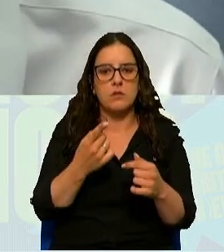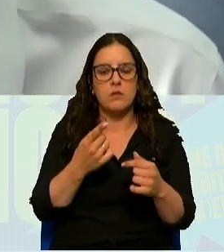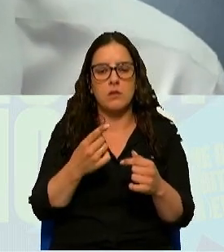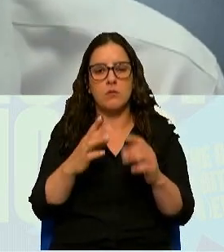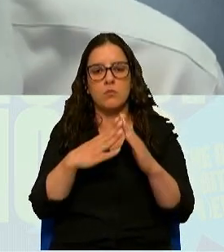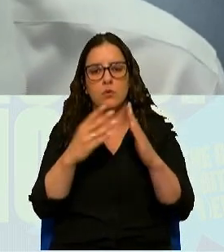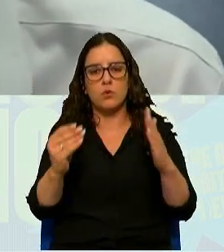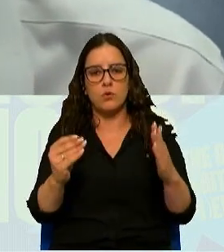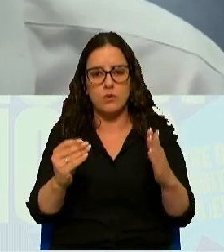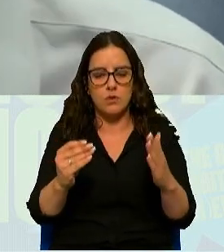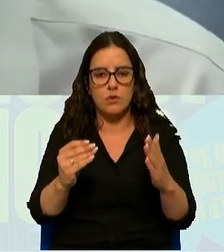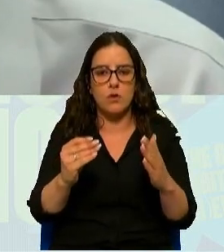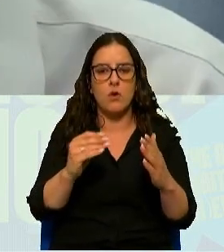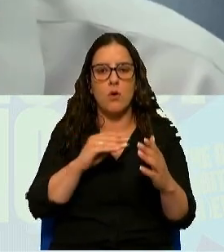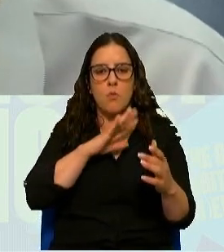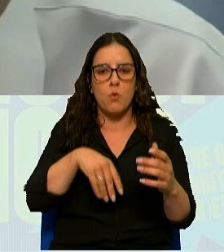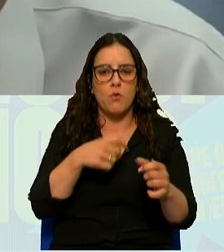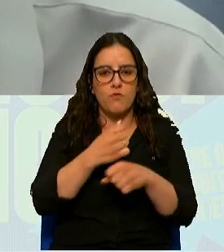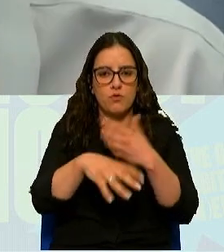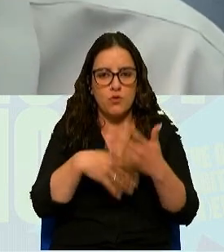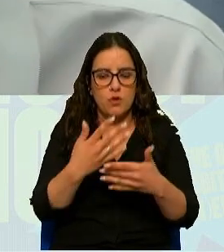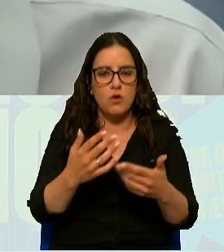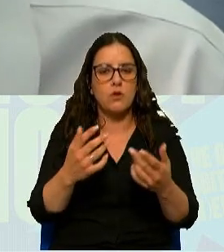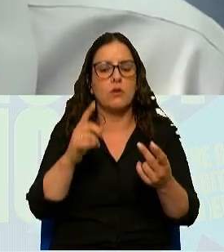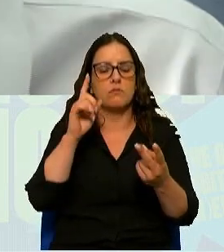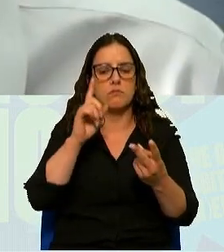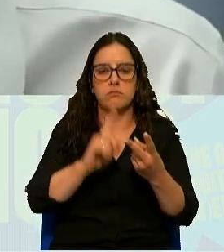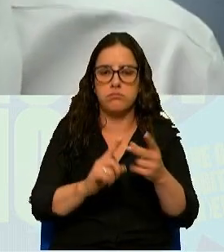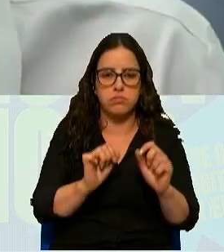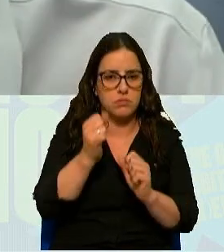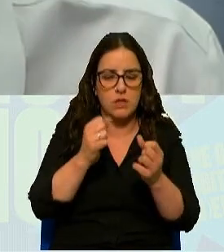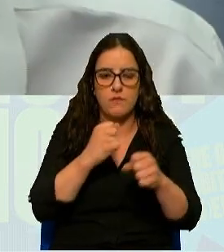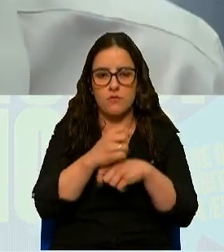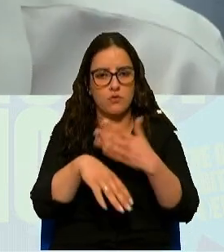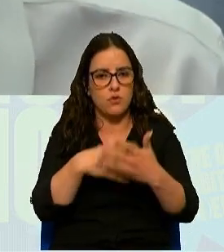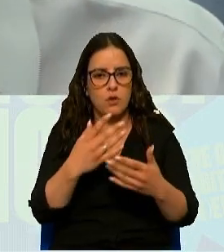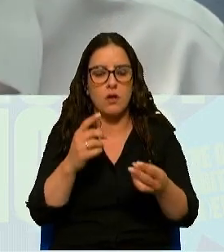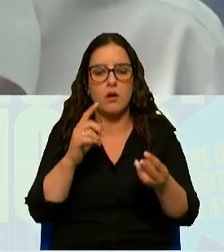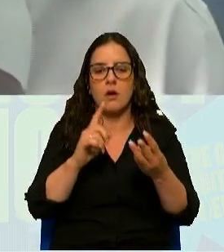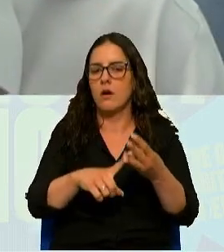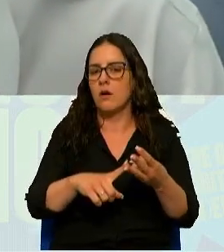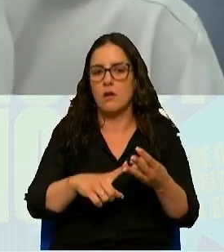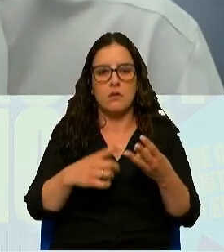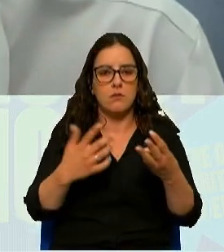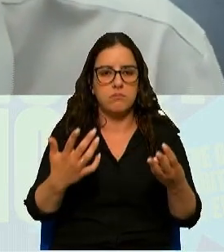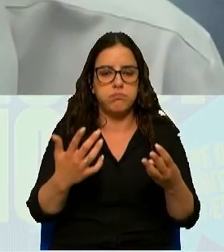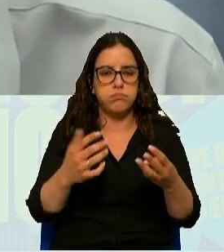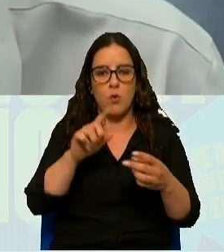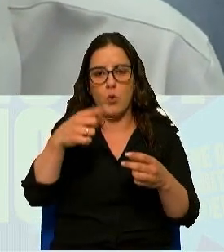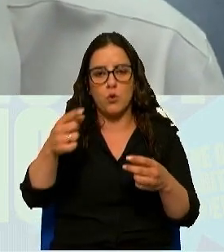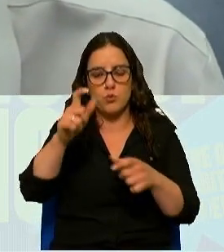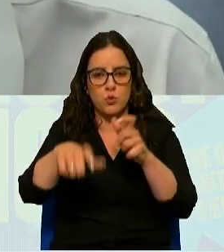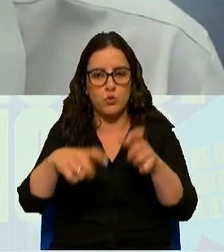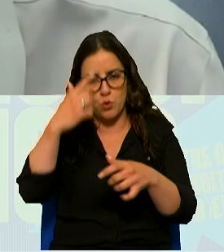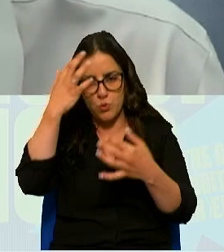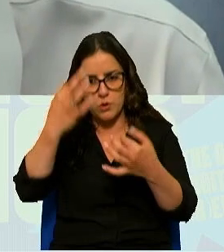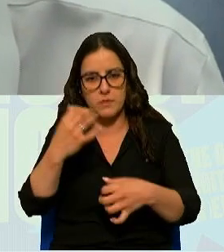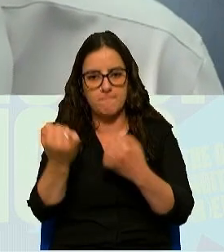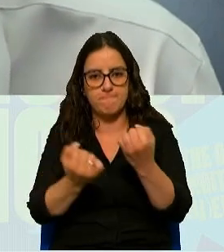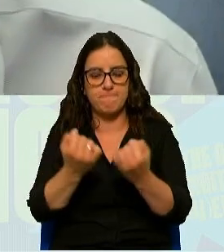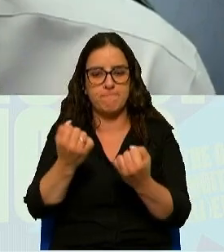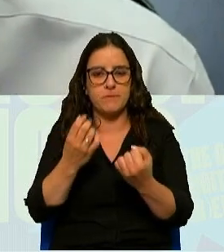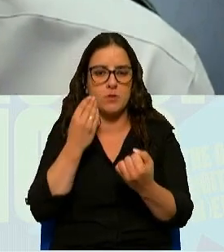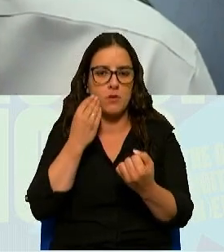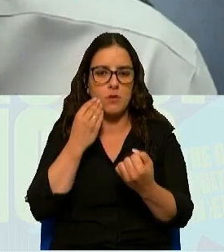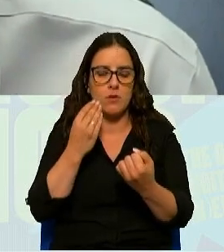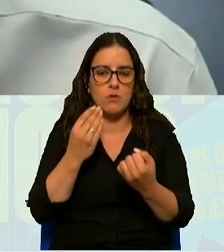works, how physics works, how gravity works, how motion works, how other drivers behave. Those are the things you really need in order to